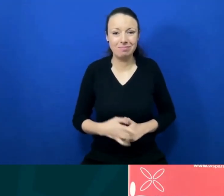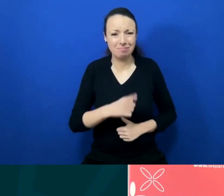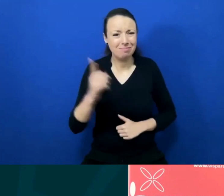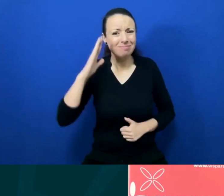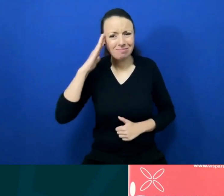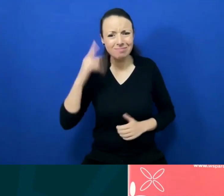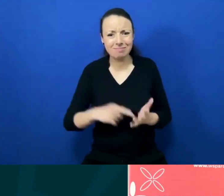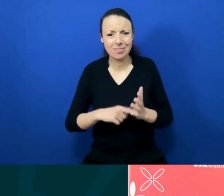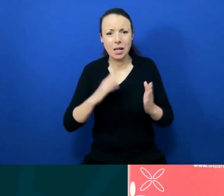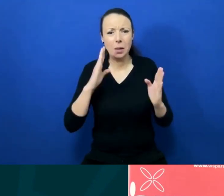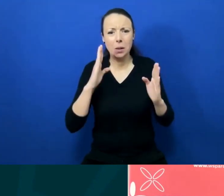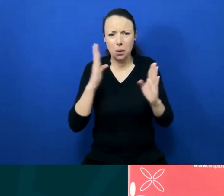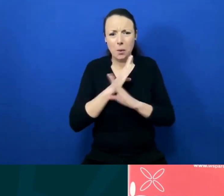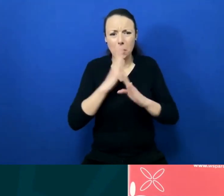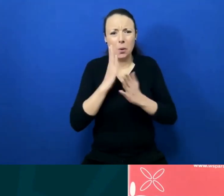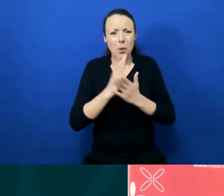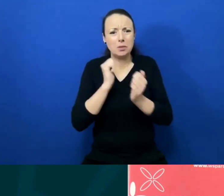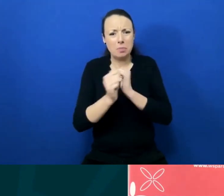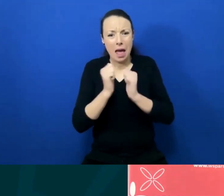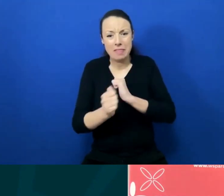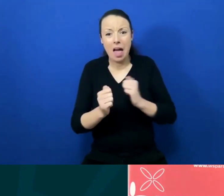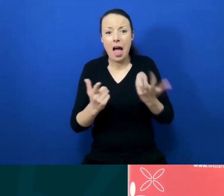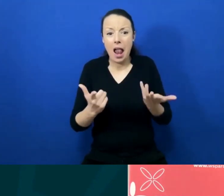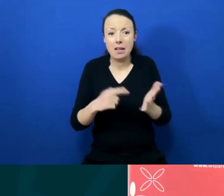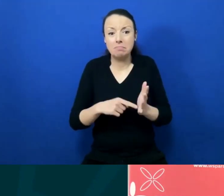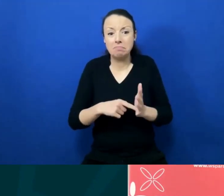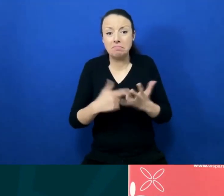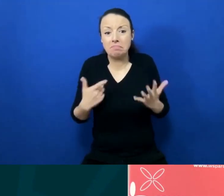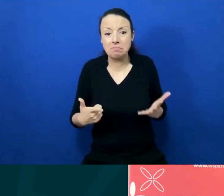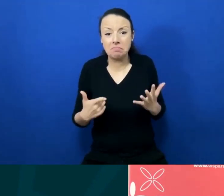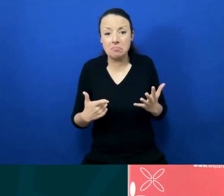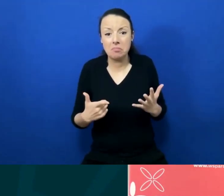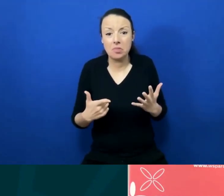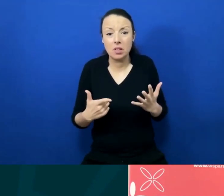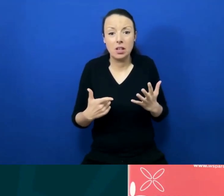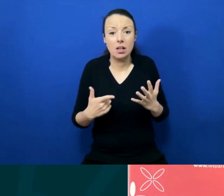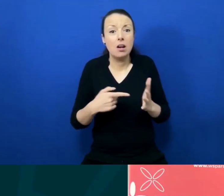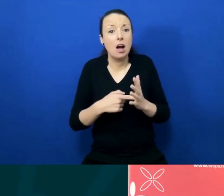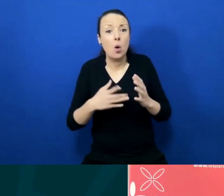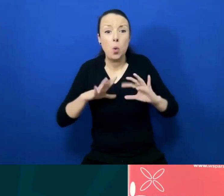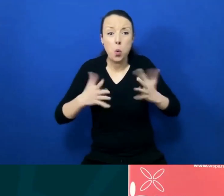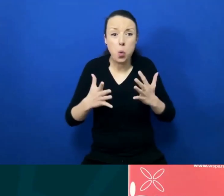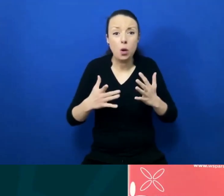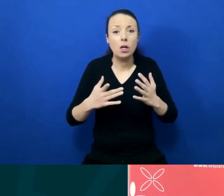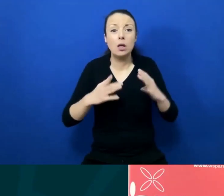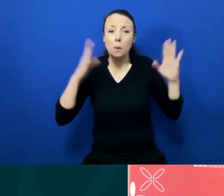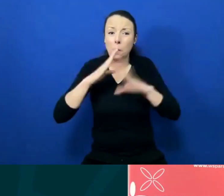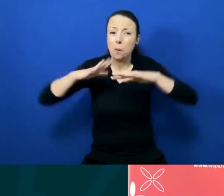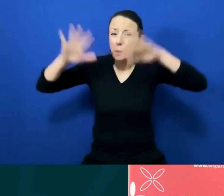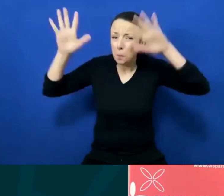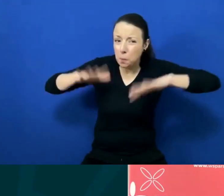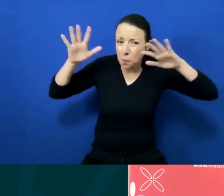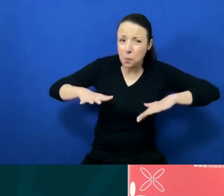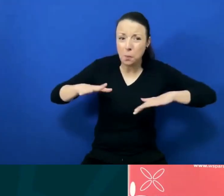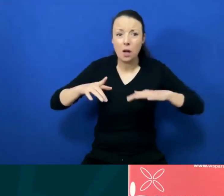or heavy snows, and it could make damage, because if we have some kind of outcome for